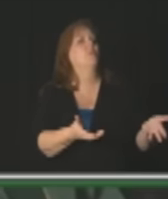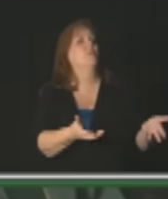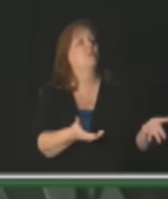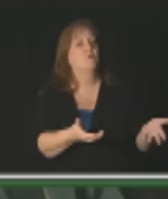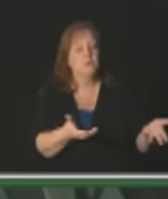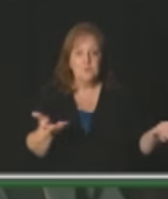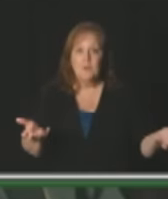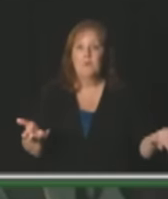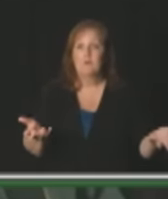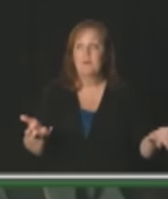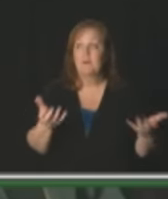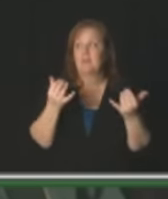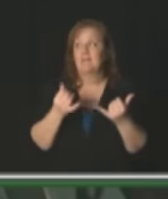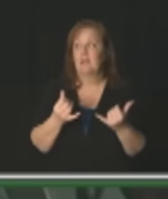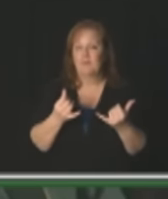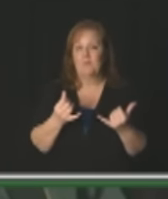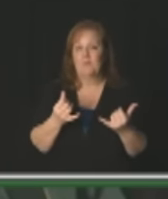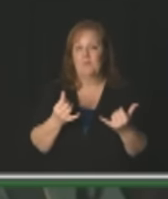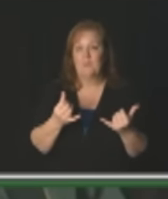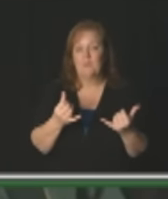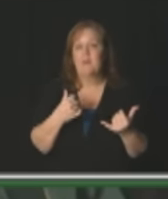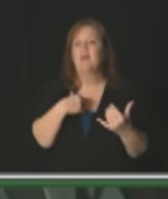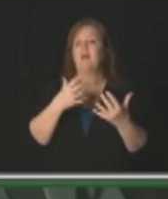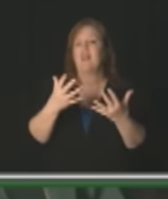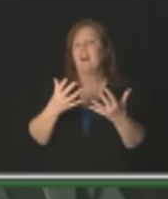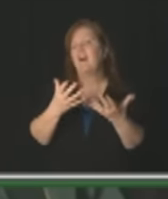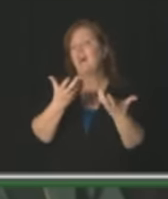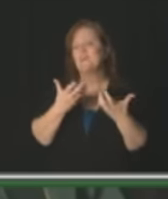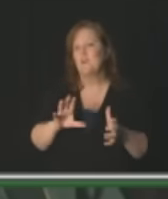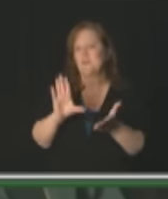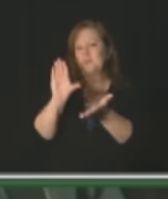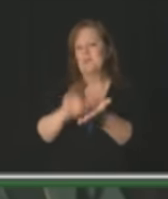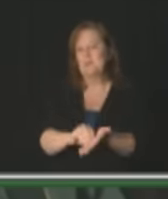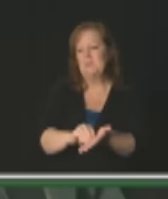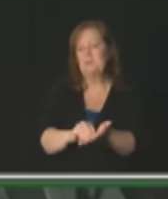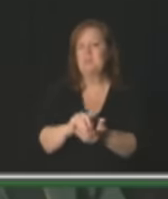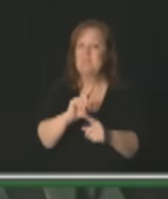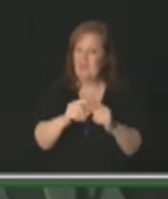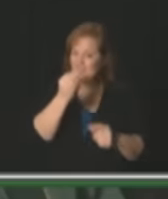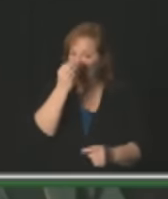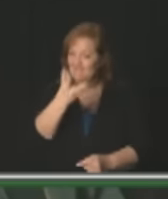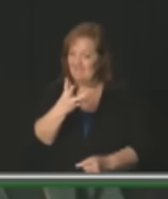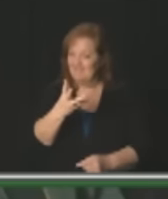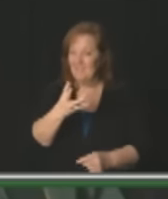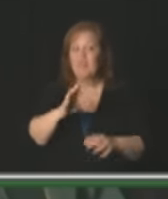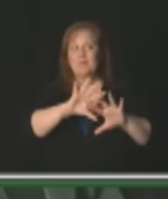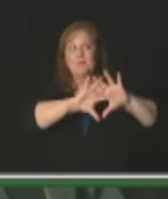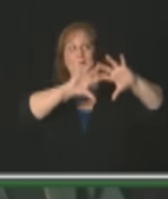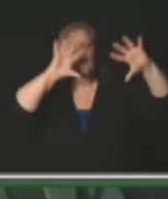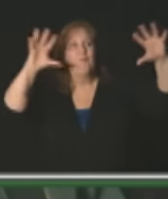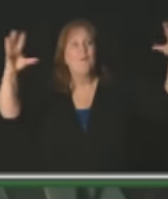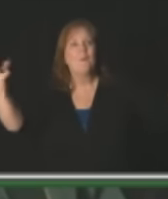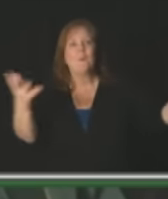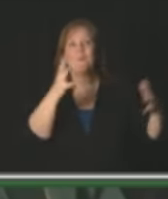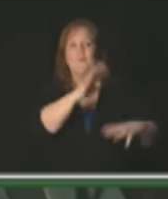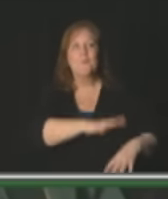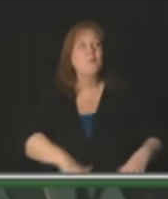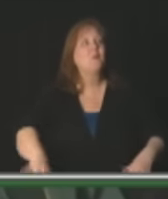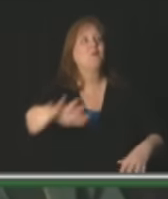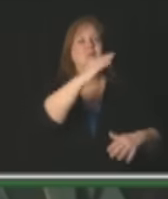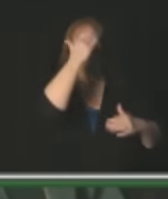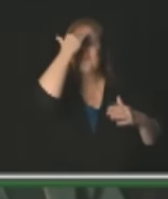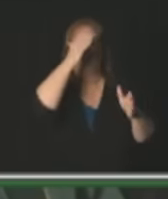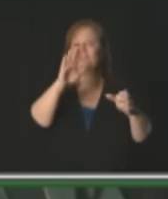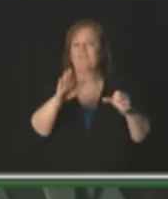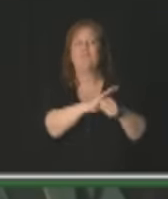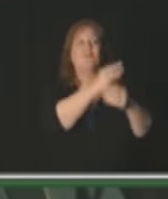So, it does not end. Let me be the buzzkill when I tell you that there's a whole world of knowledge out there waiting for you. And when you start your next